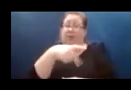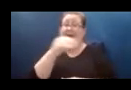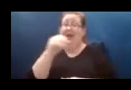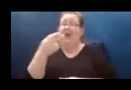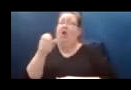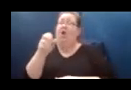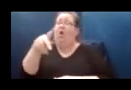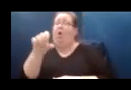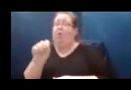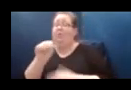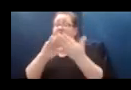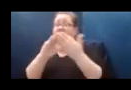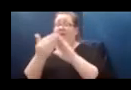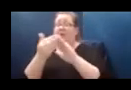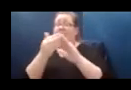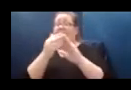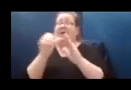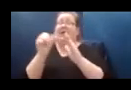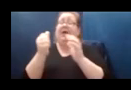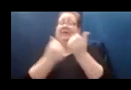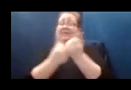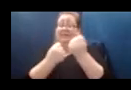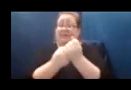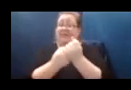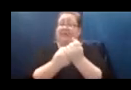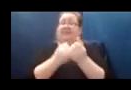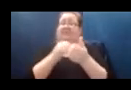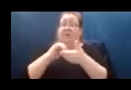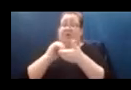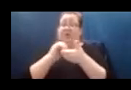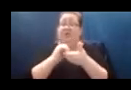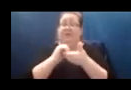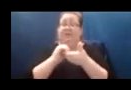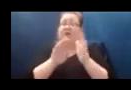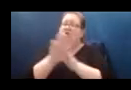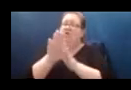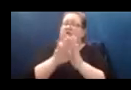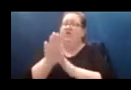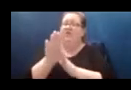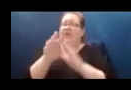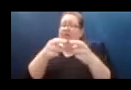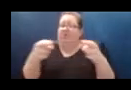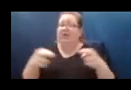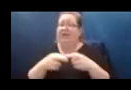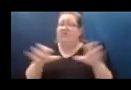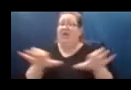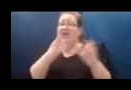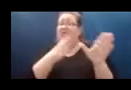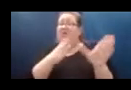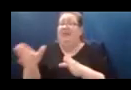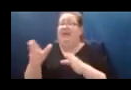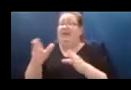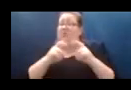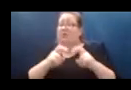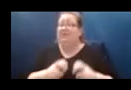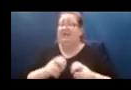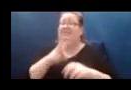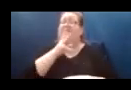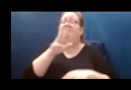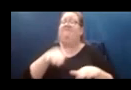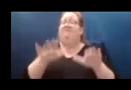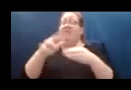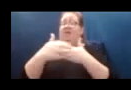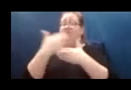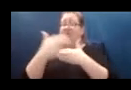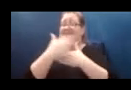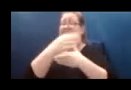Community Assistance Partnership. The purpose is to develop a regional action plan to address flood risk, but we're also looking at other